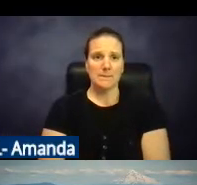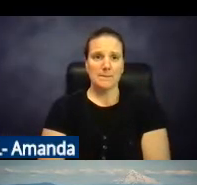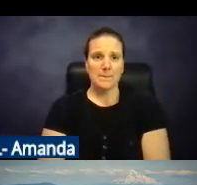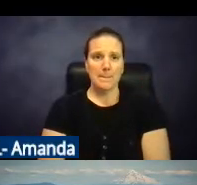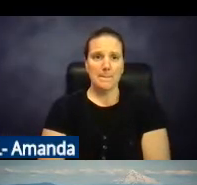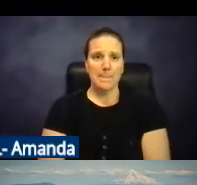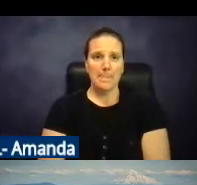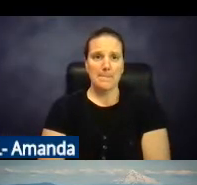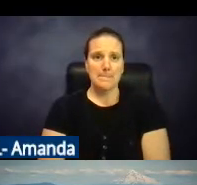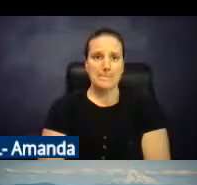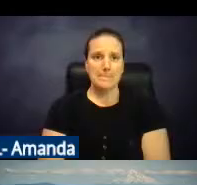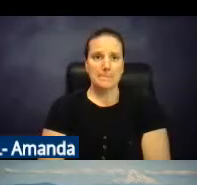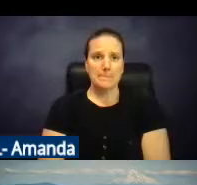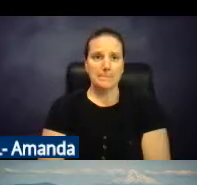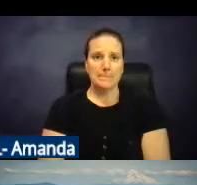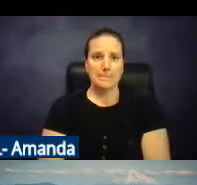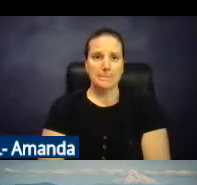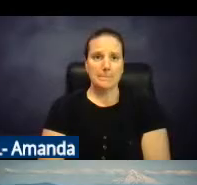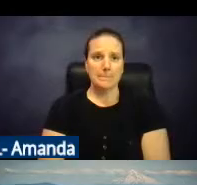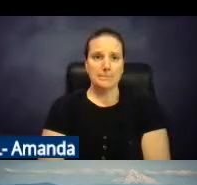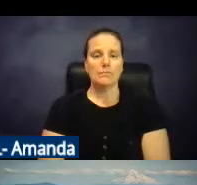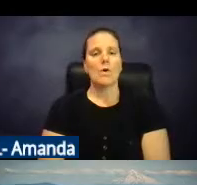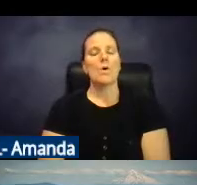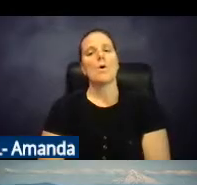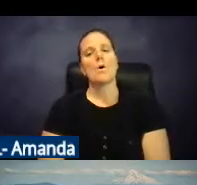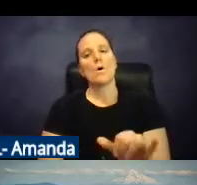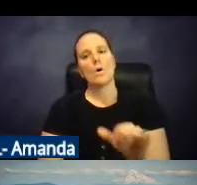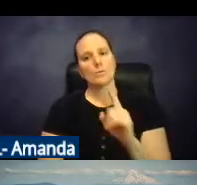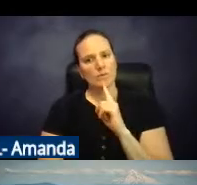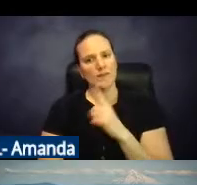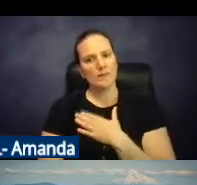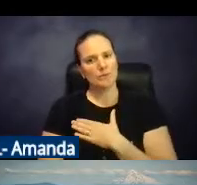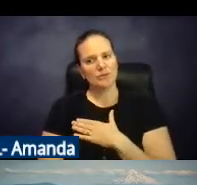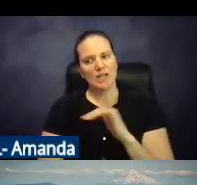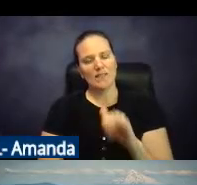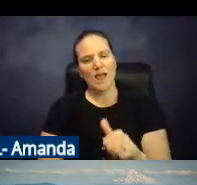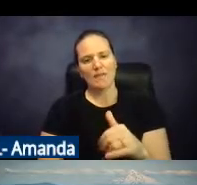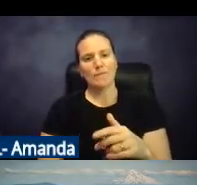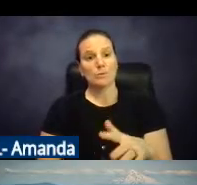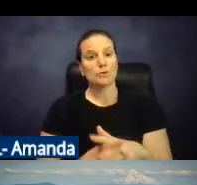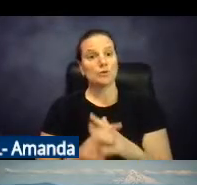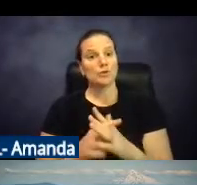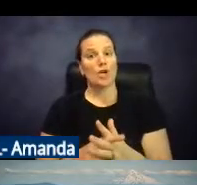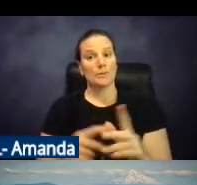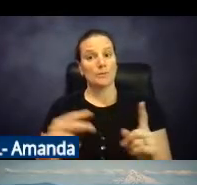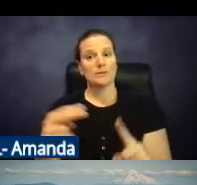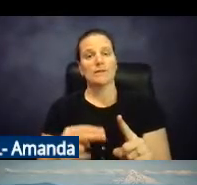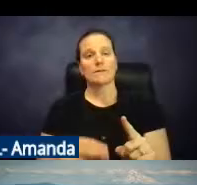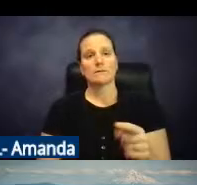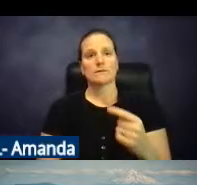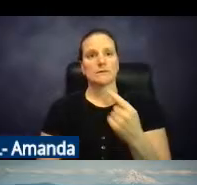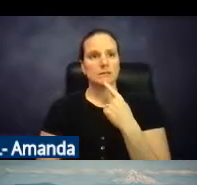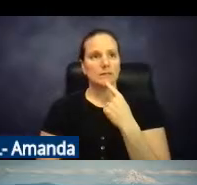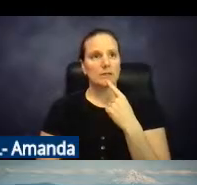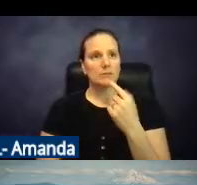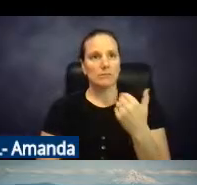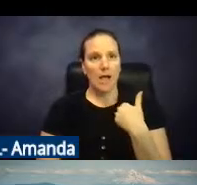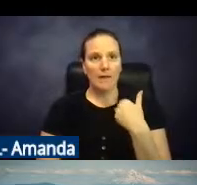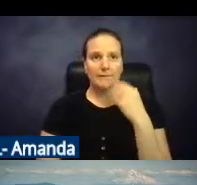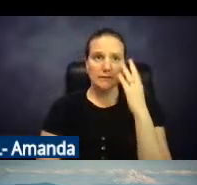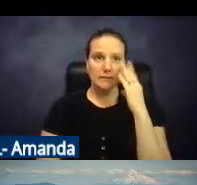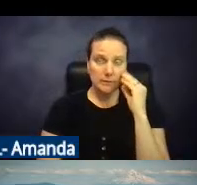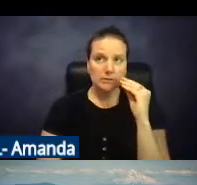Well, so I really appreciate that. Yeah, I think from a starting perspective is saying bring their experience in